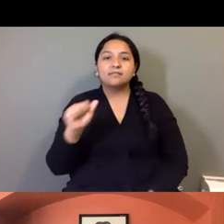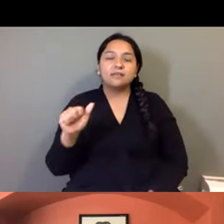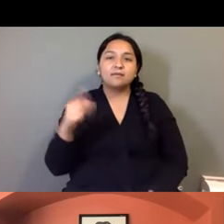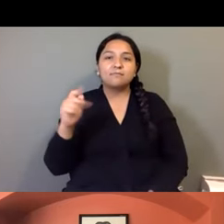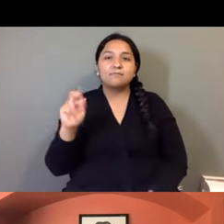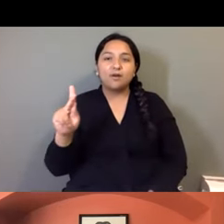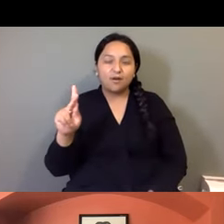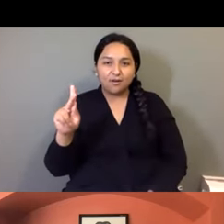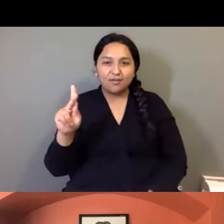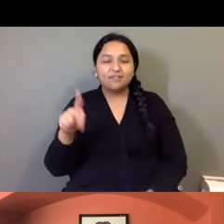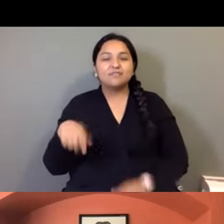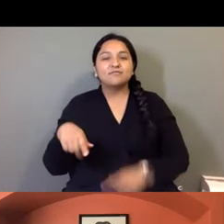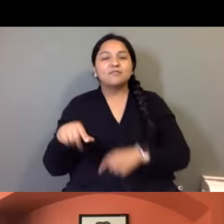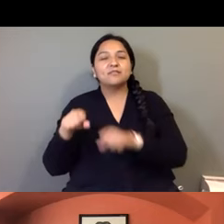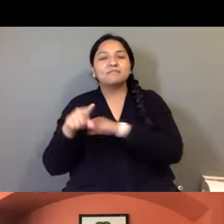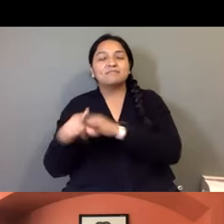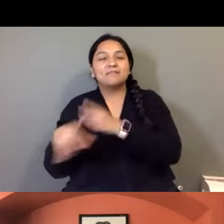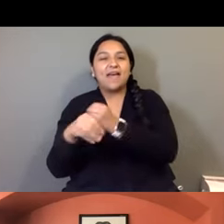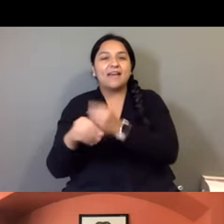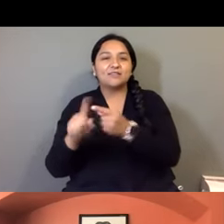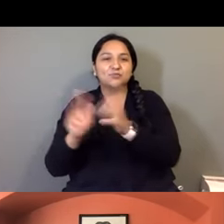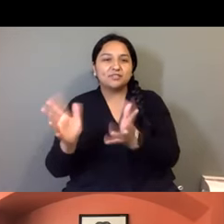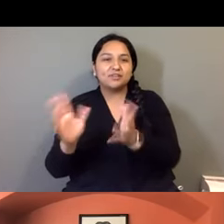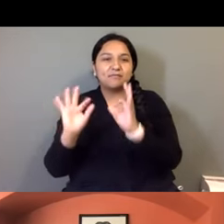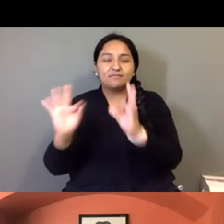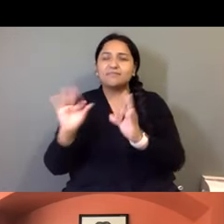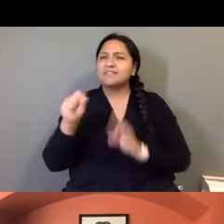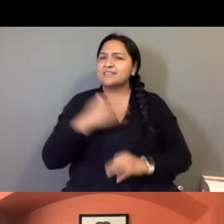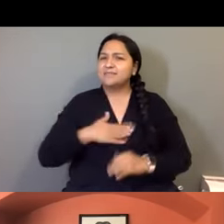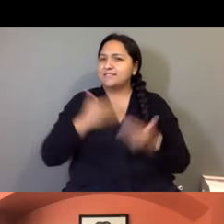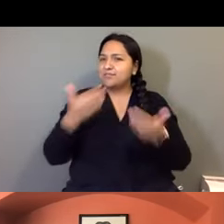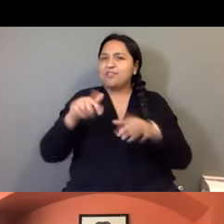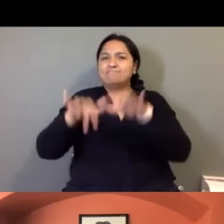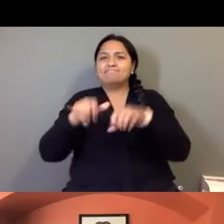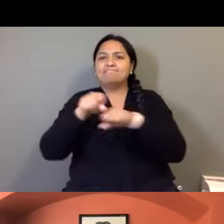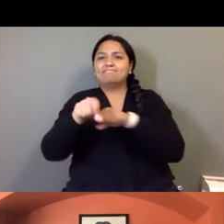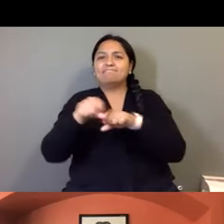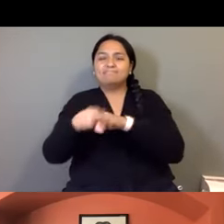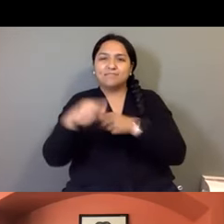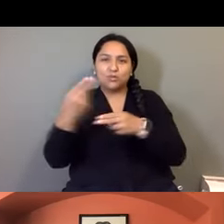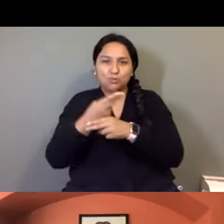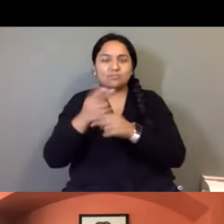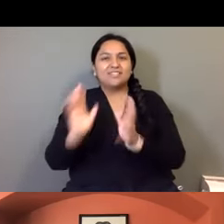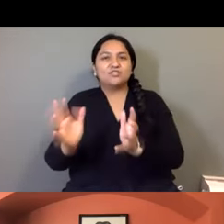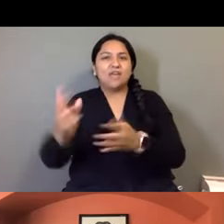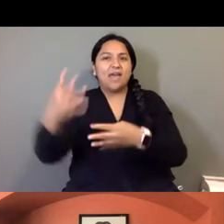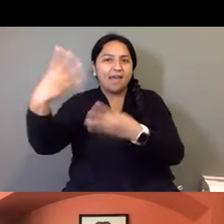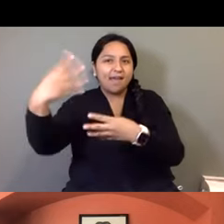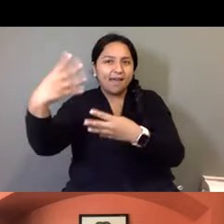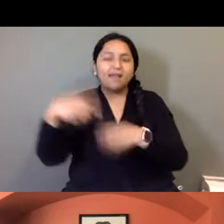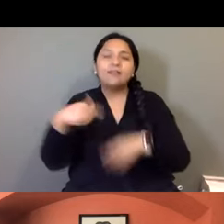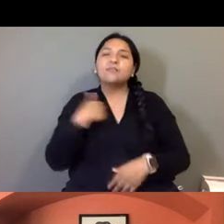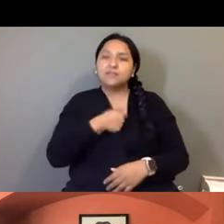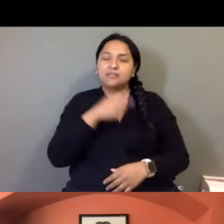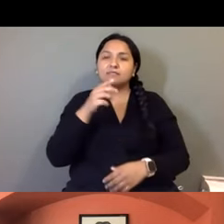and throwing stuff into the chat. Please, y'all, use the chat. The chat is where it's at. We're gonna do questions at